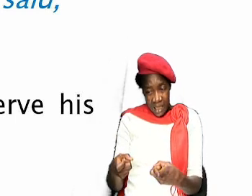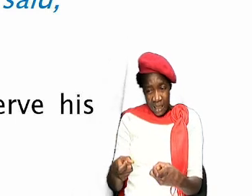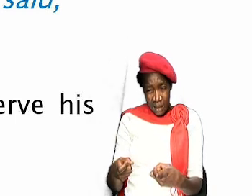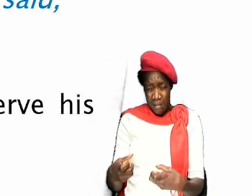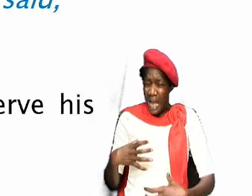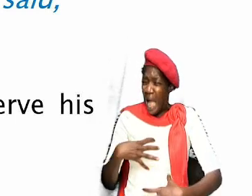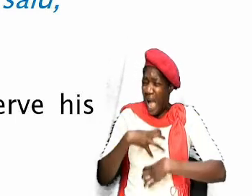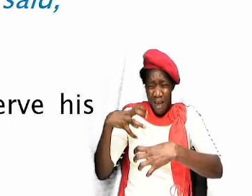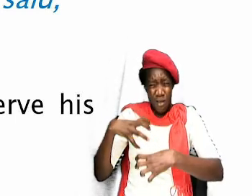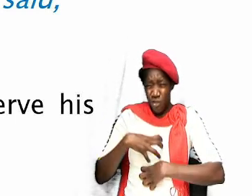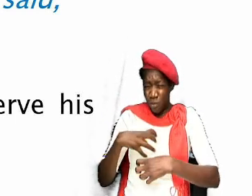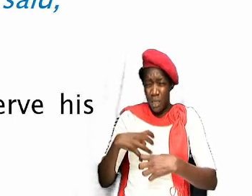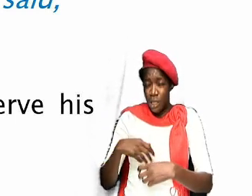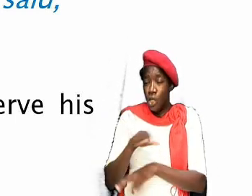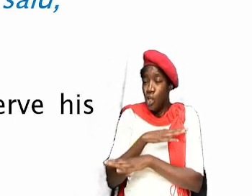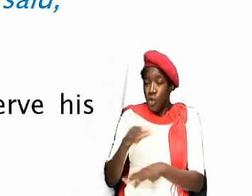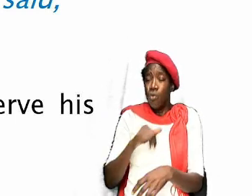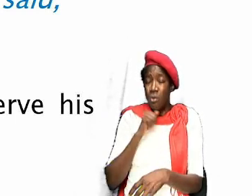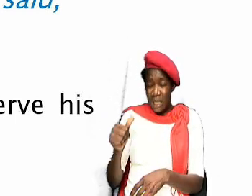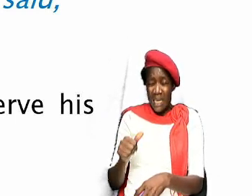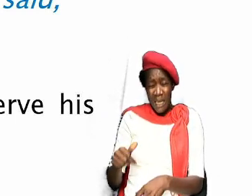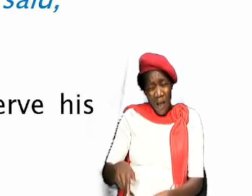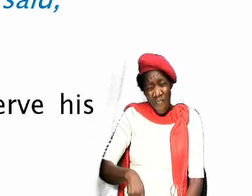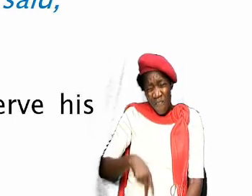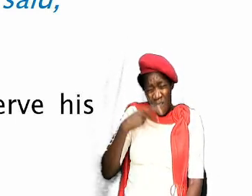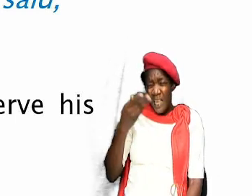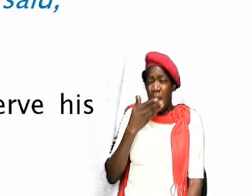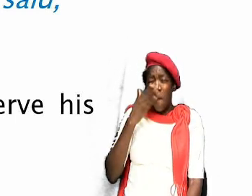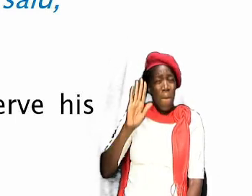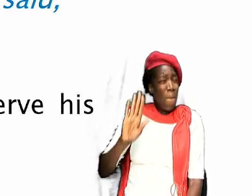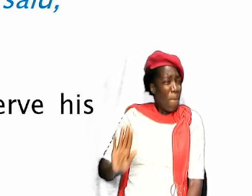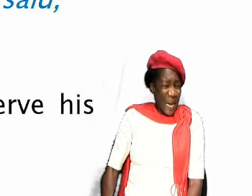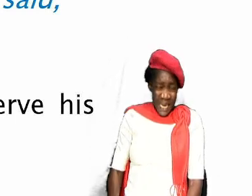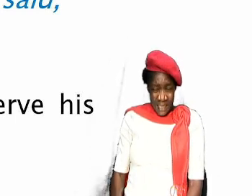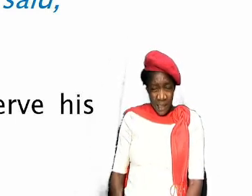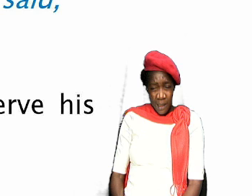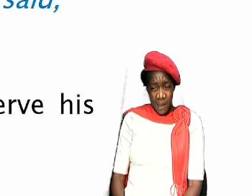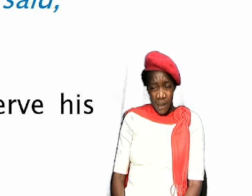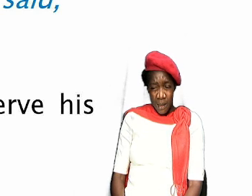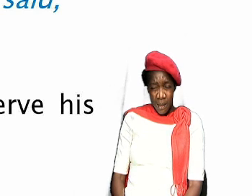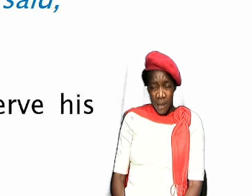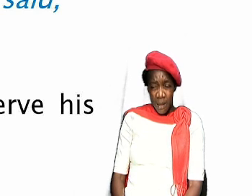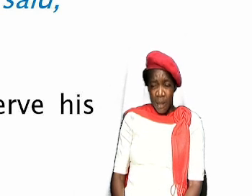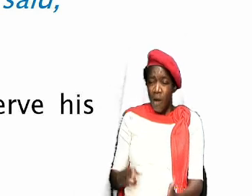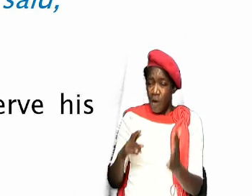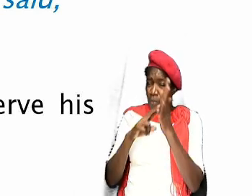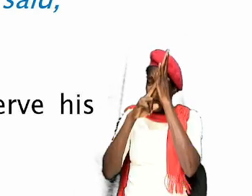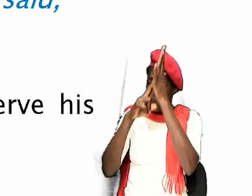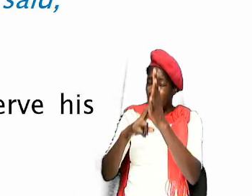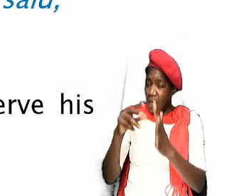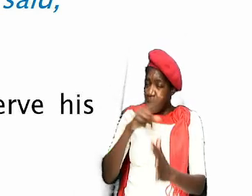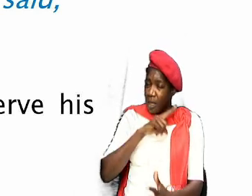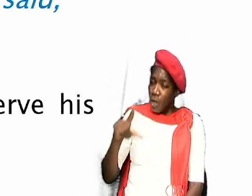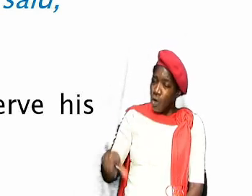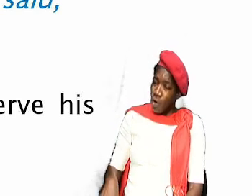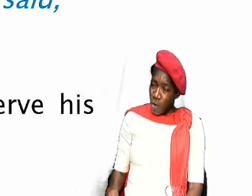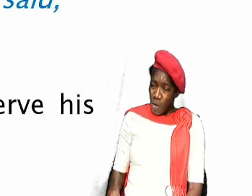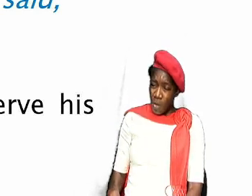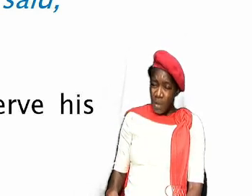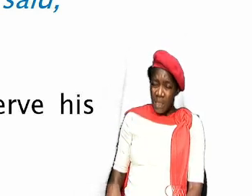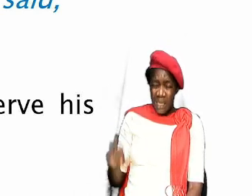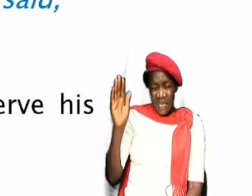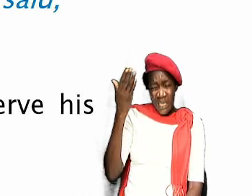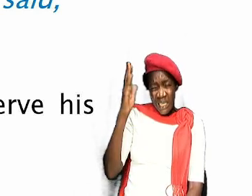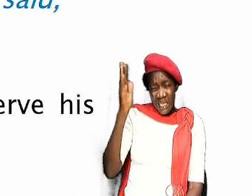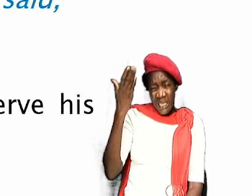angry, you don't say anything out of the way. You feel so bad. Because you're supposed to be representing the Lord. And it seems